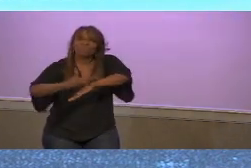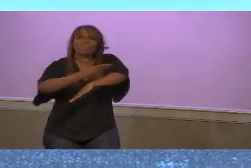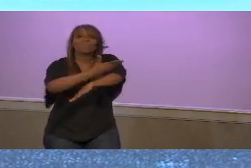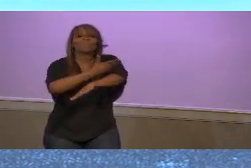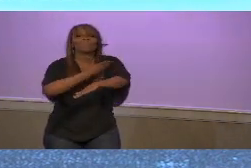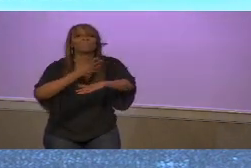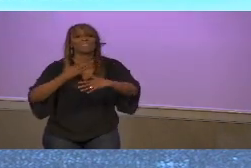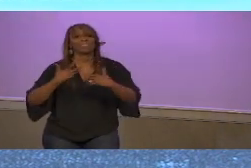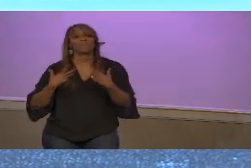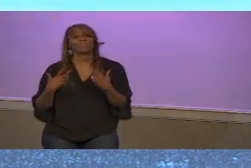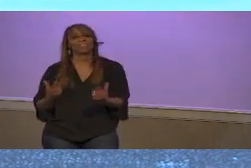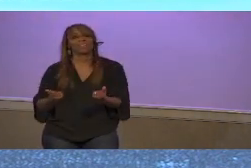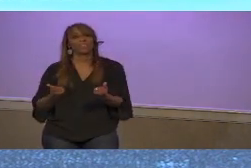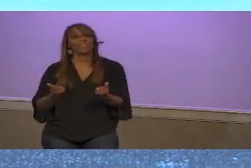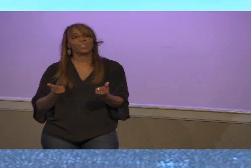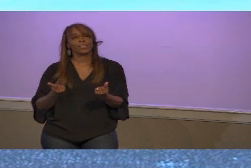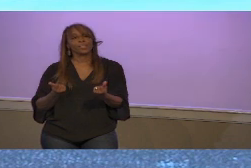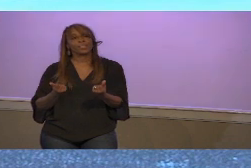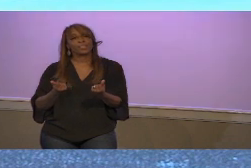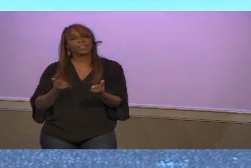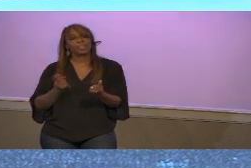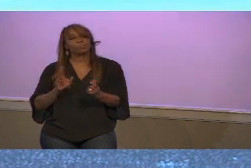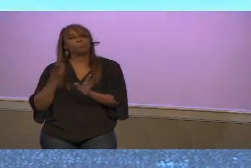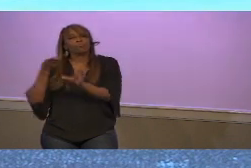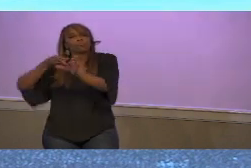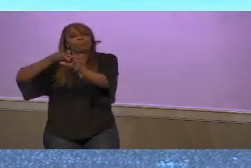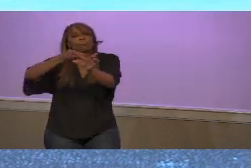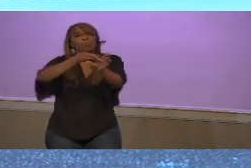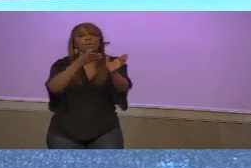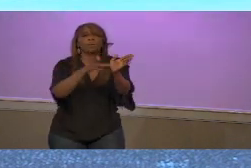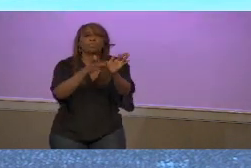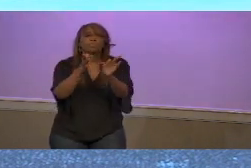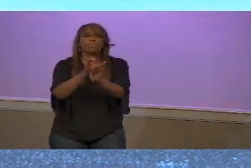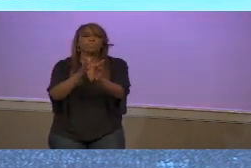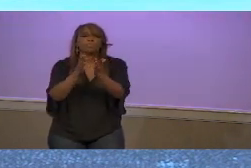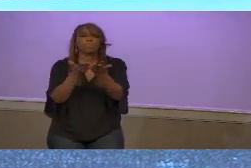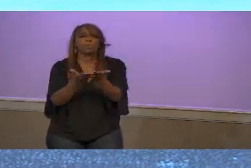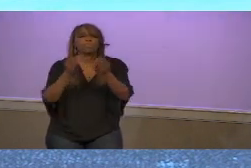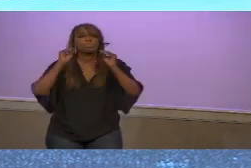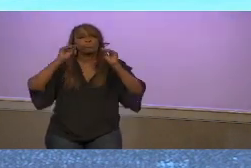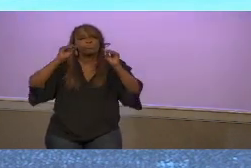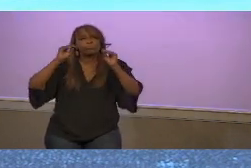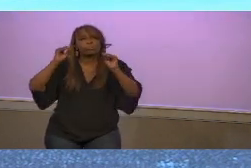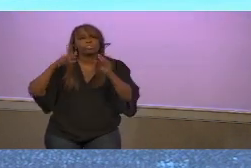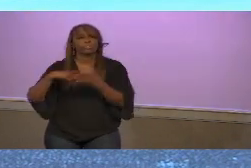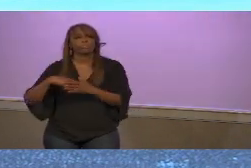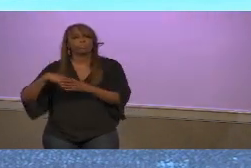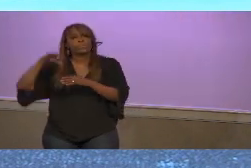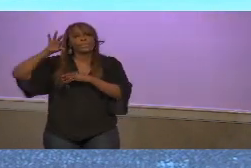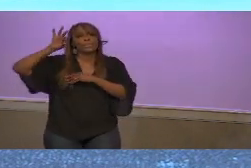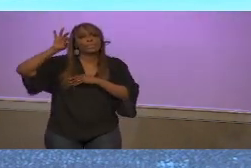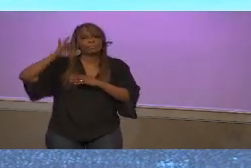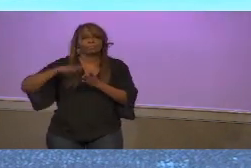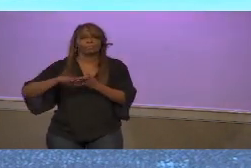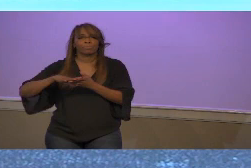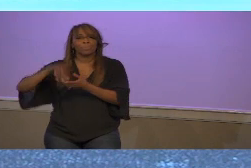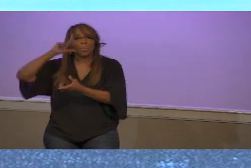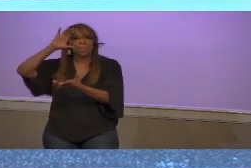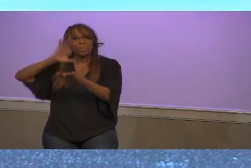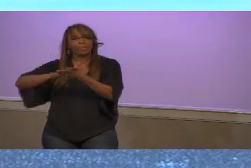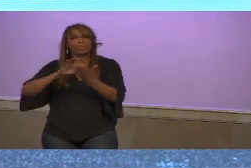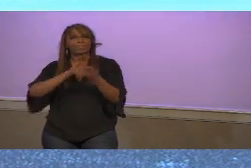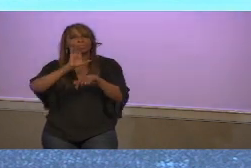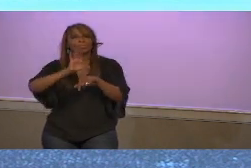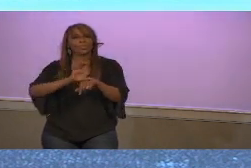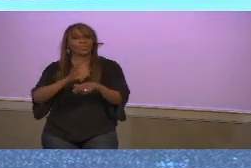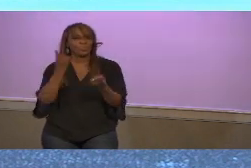recovery. Just get with a Bible teaching, Bible preaching, Bible believing church, and watch God turn